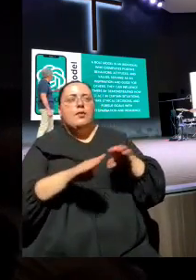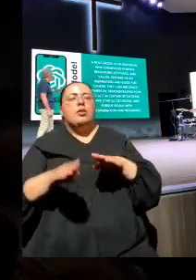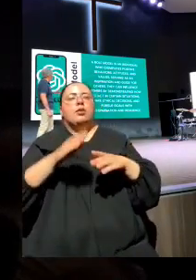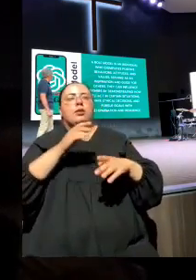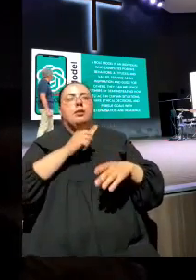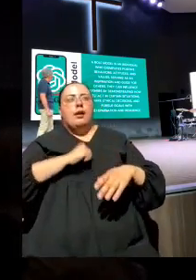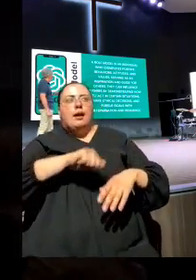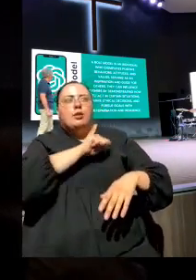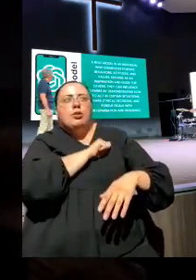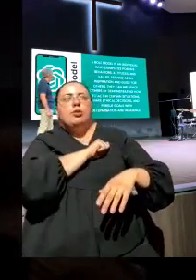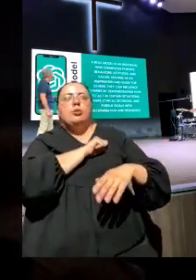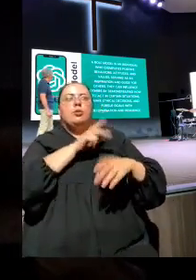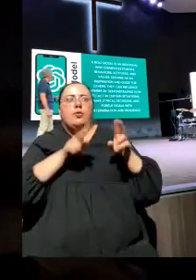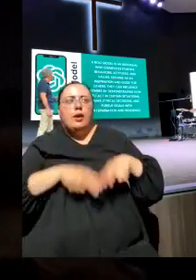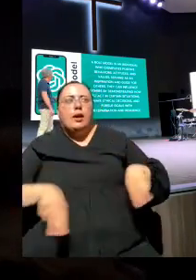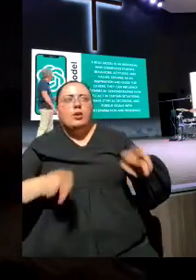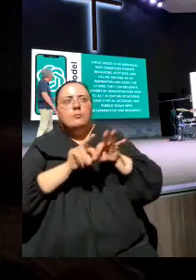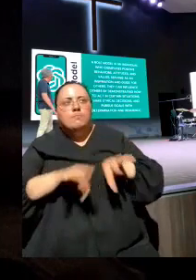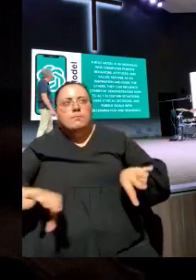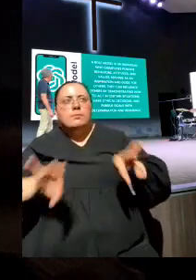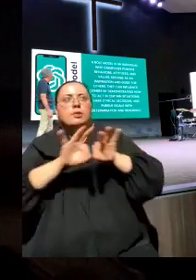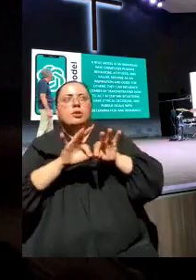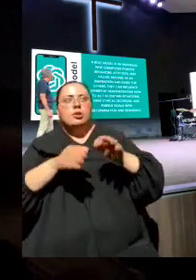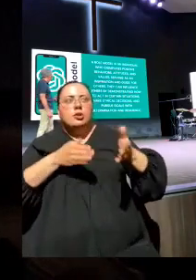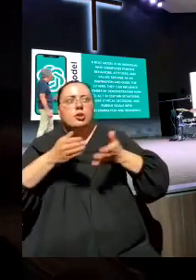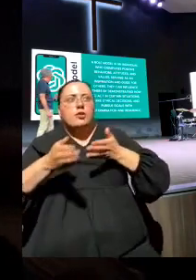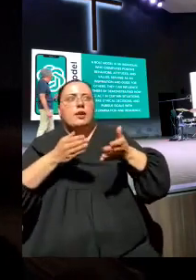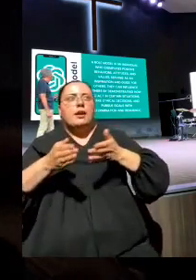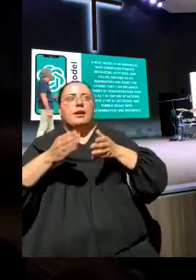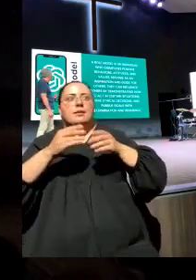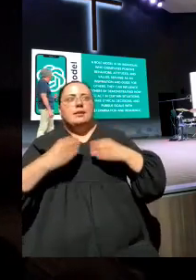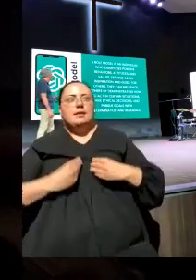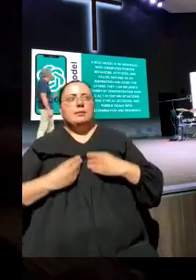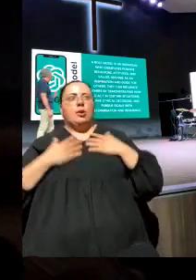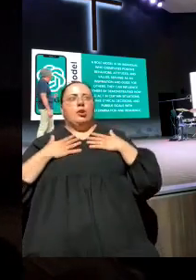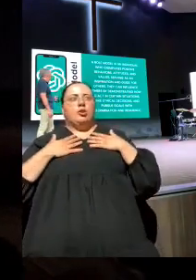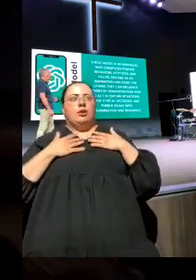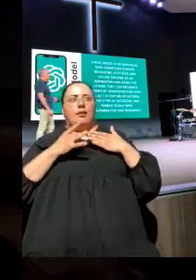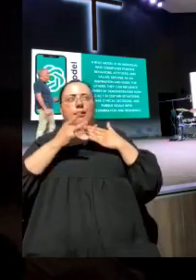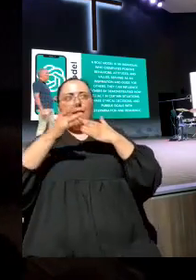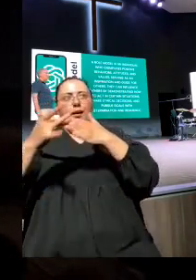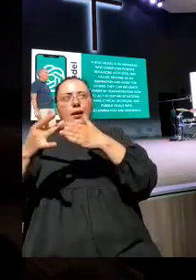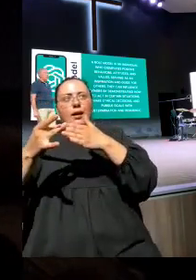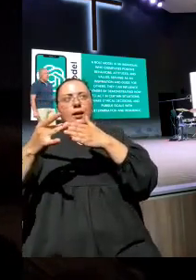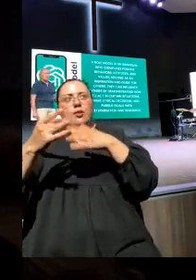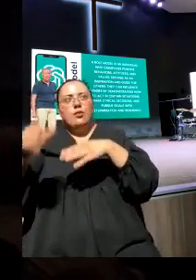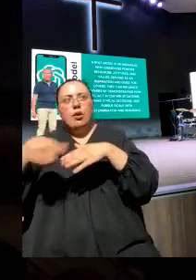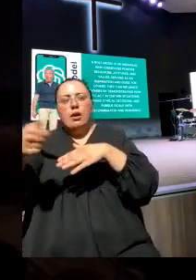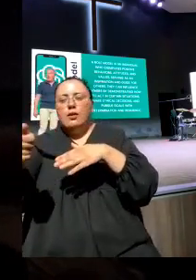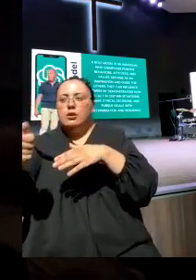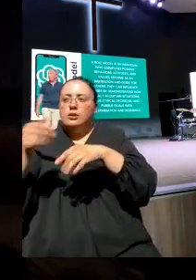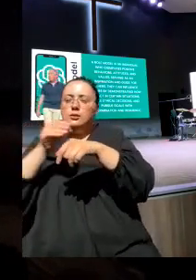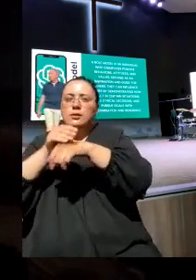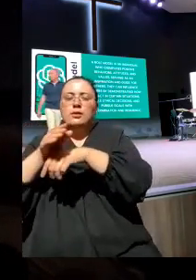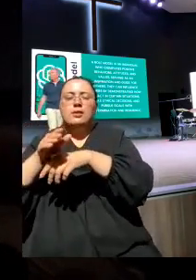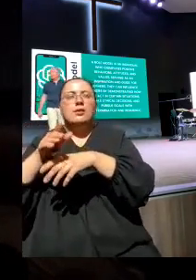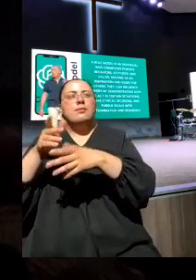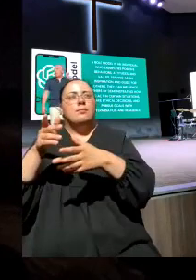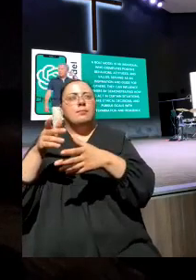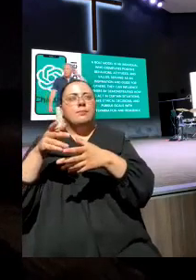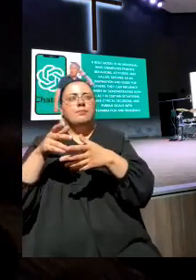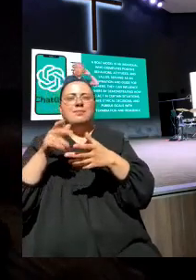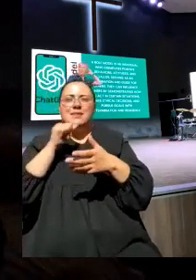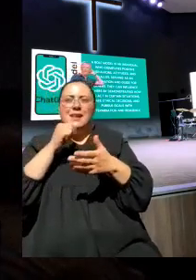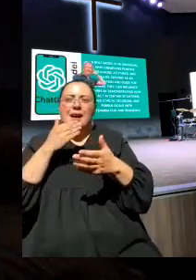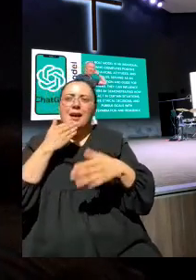how to act in certain situations, make ethical decisions, and pursue goals with determination and resilience. Not bad, right? Day's going to